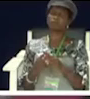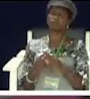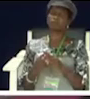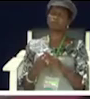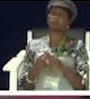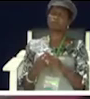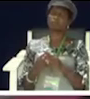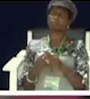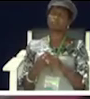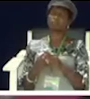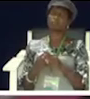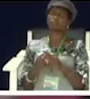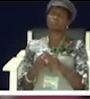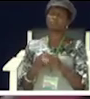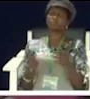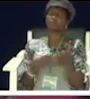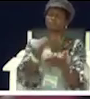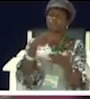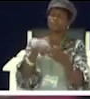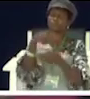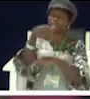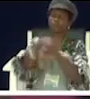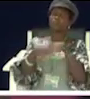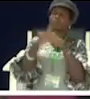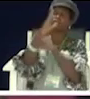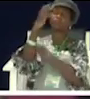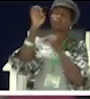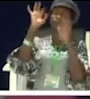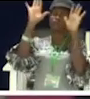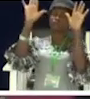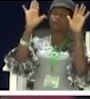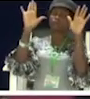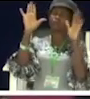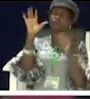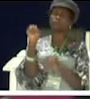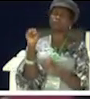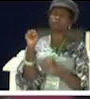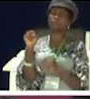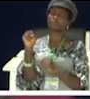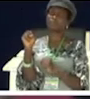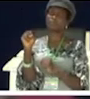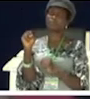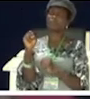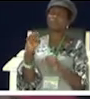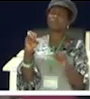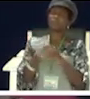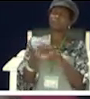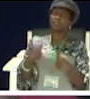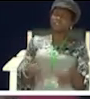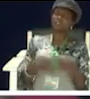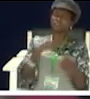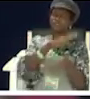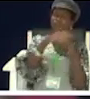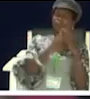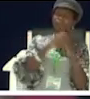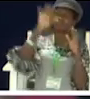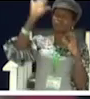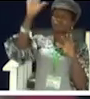Tonight, God of wonders, in the lives of all your